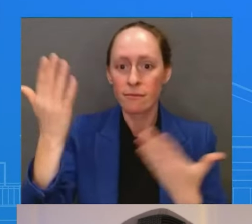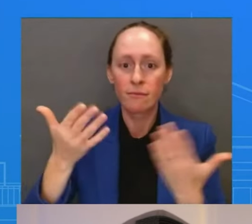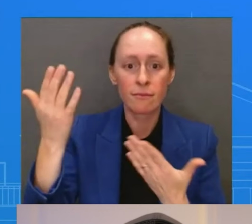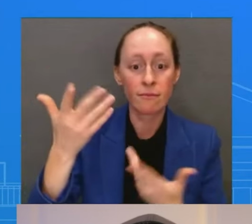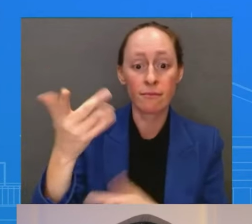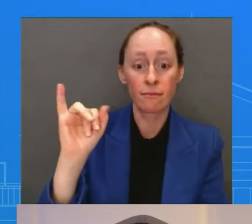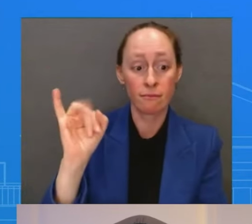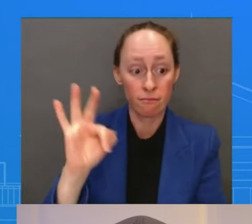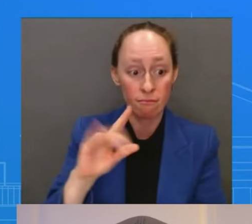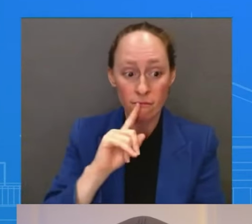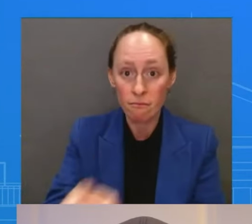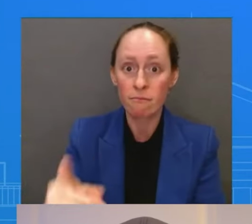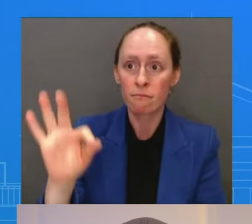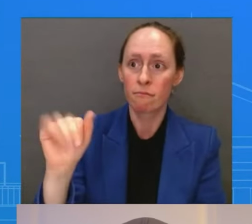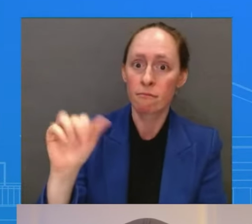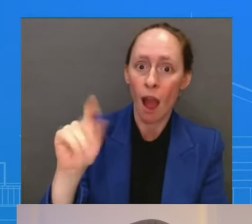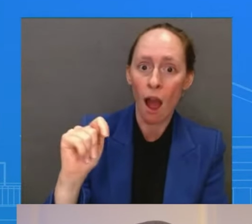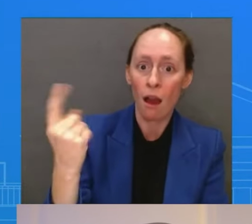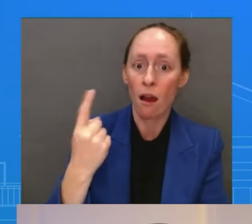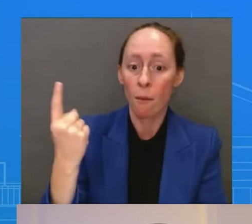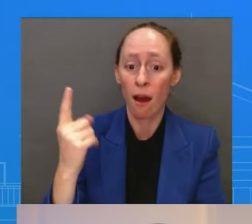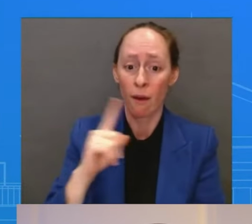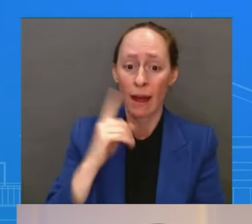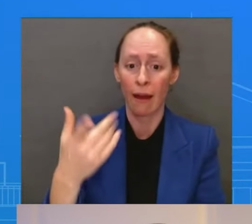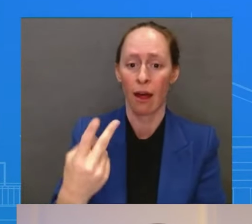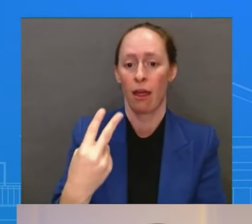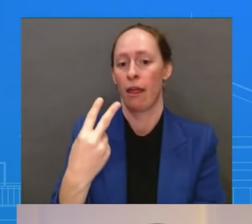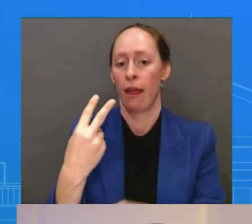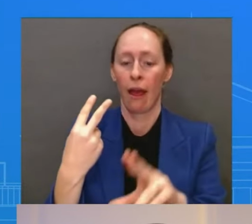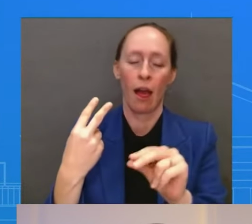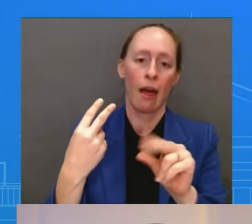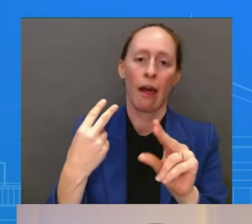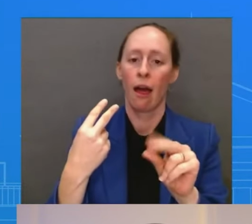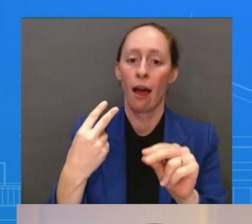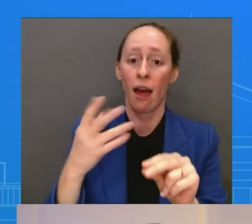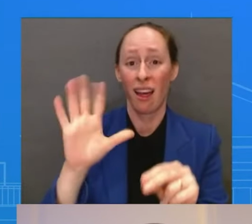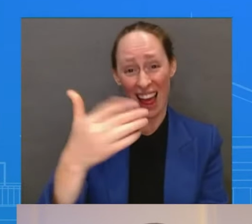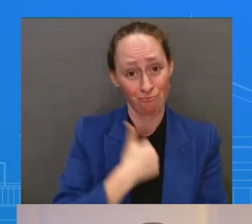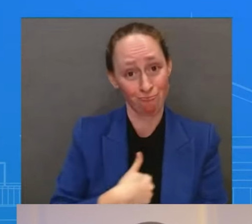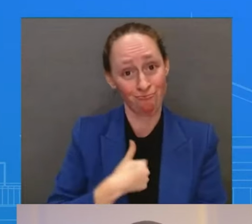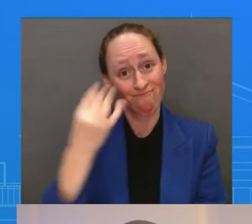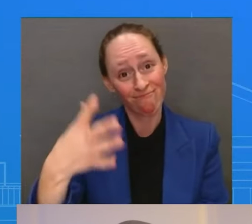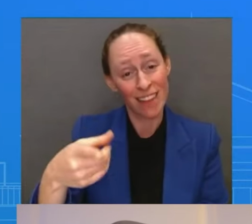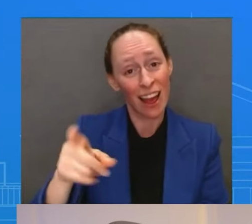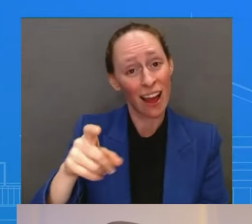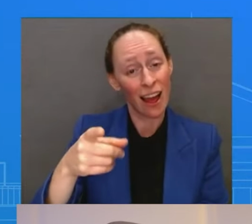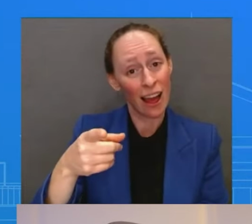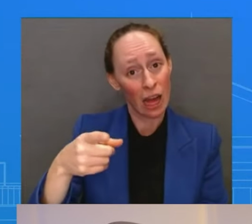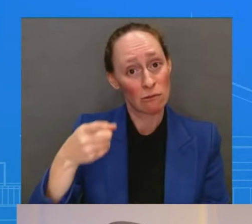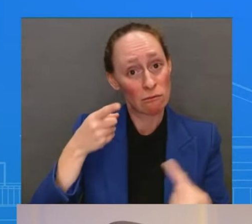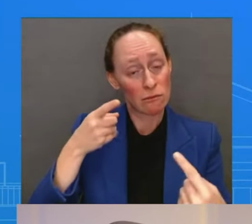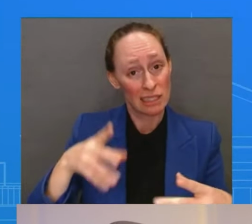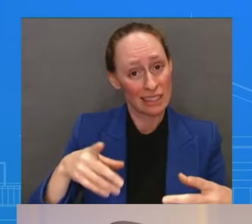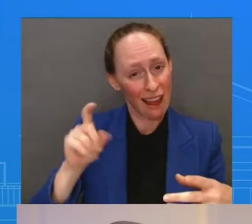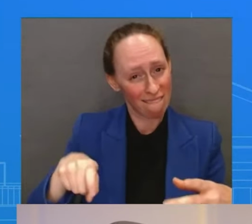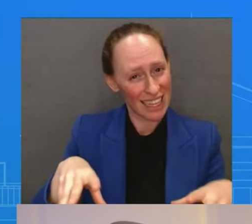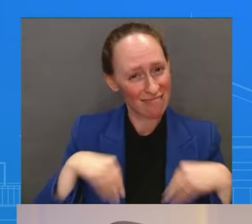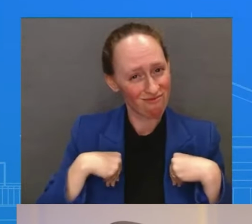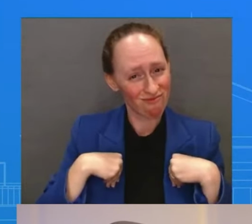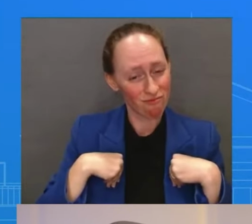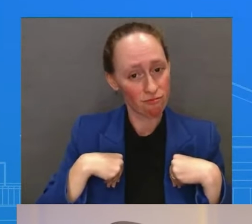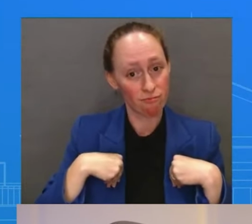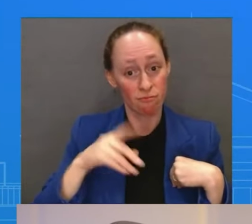going to see a dime of that money. And this account, although it's moved from South Korea to Qatar, was set up by the previous administration for this exact